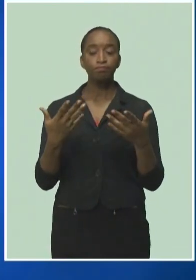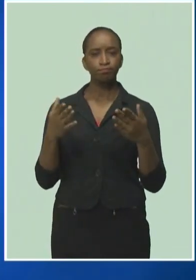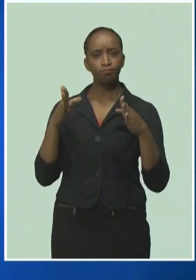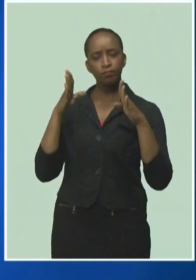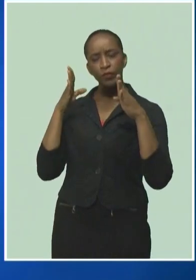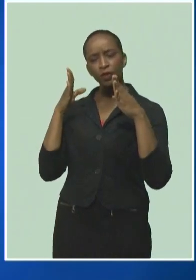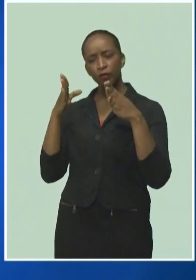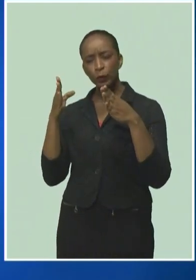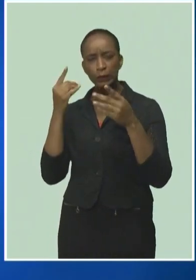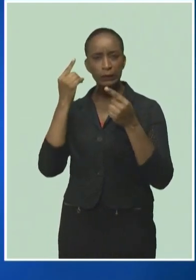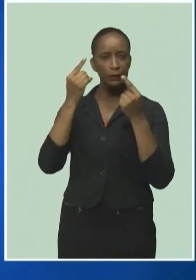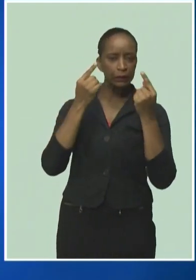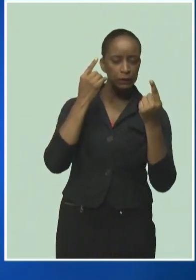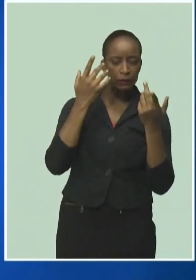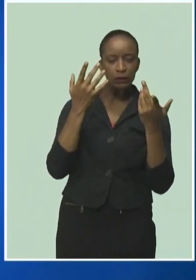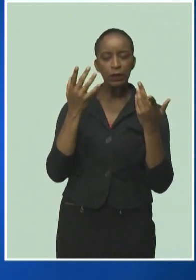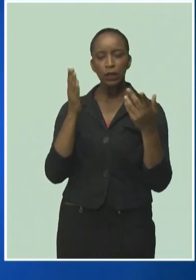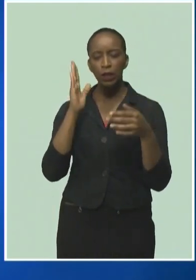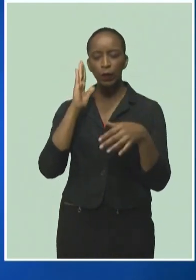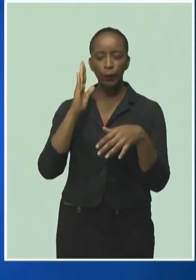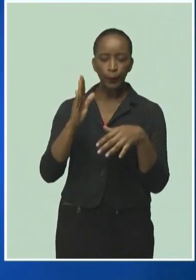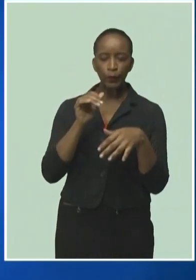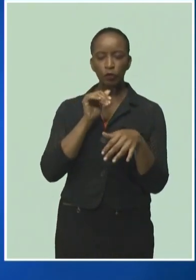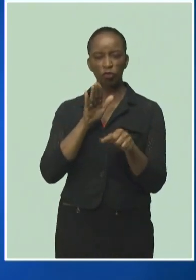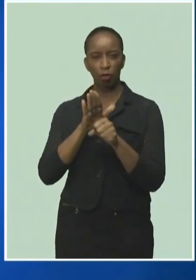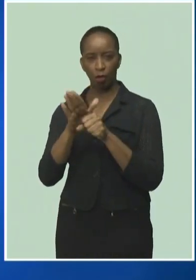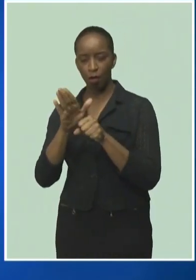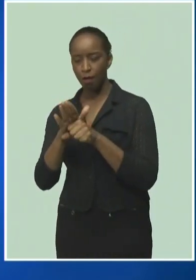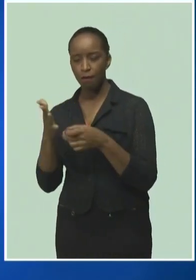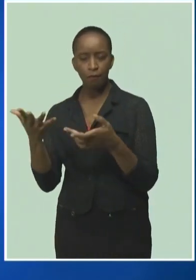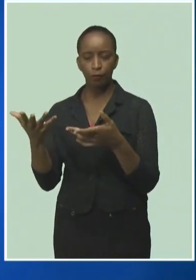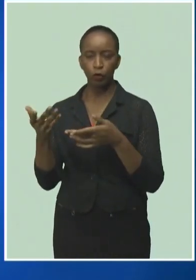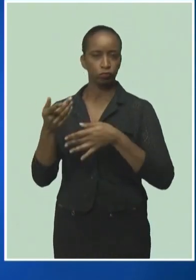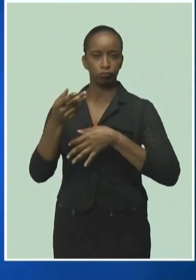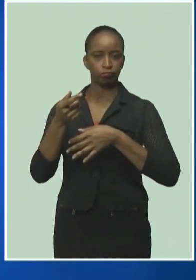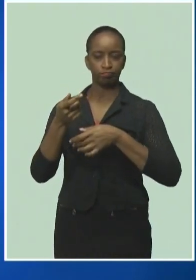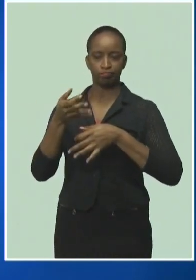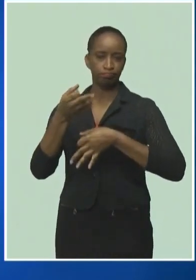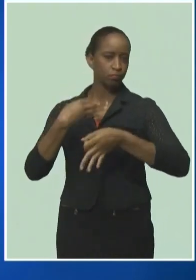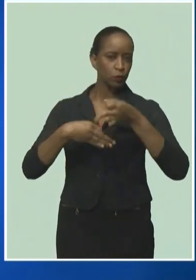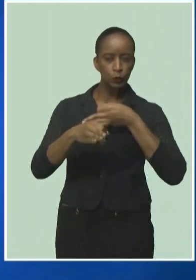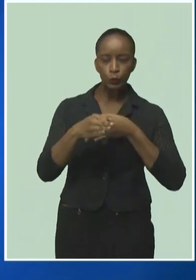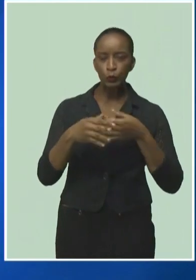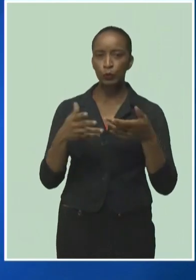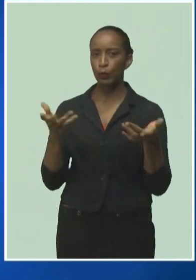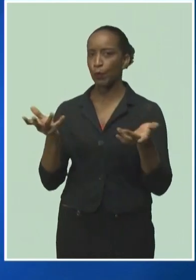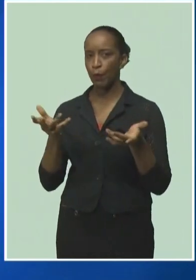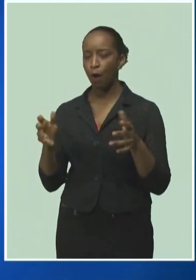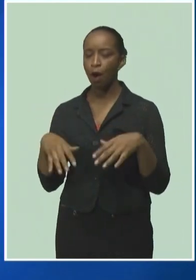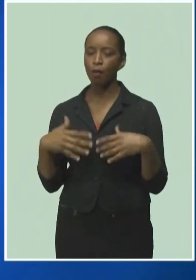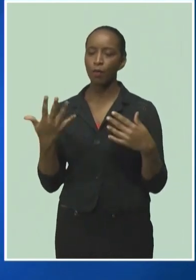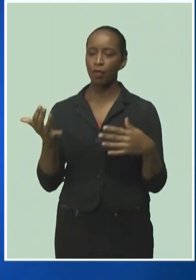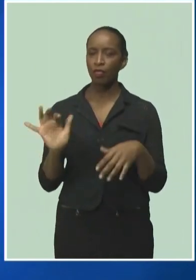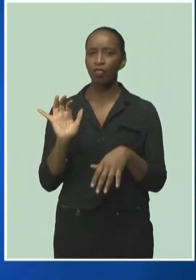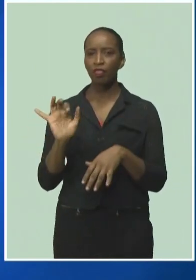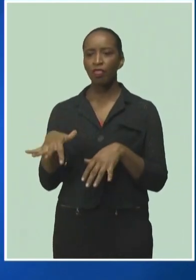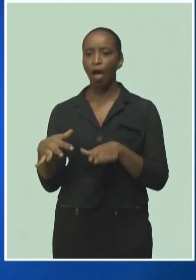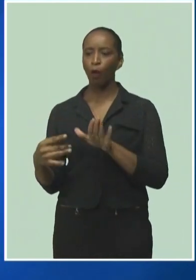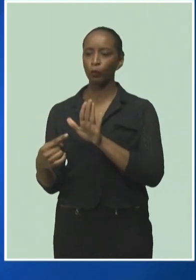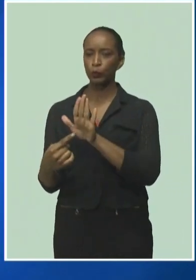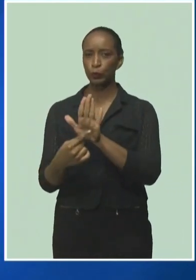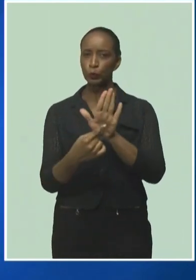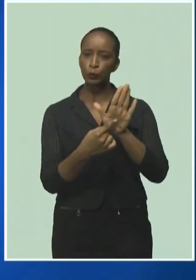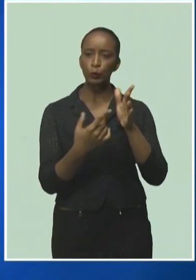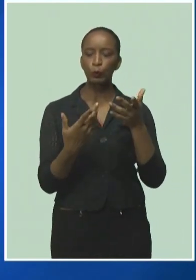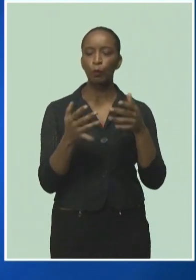be shortages, how do you substitute in, and then also how do you present it and the branding of it, make sure the cost is